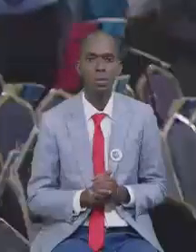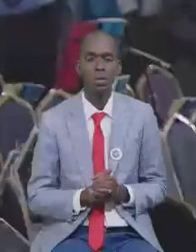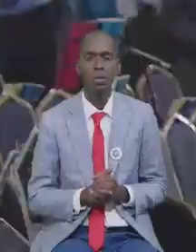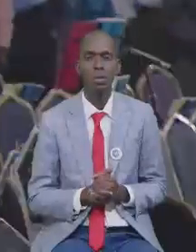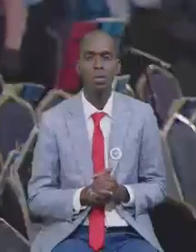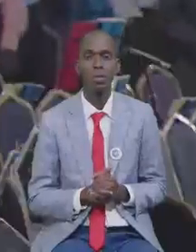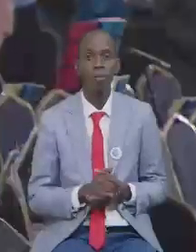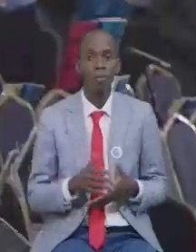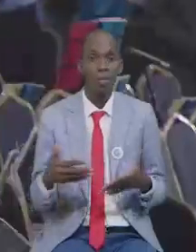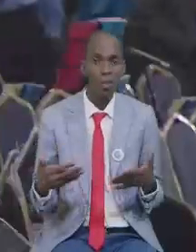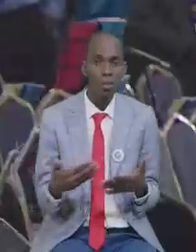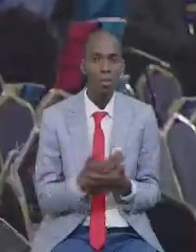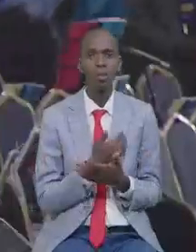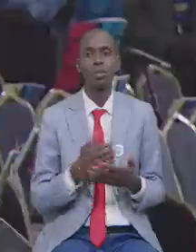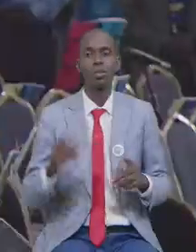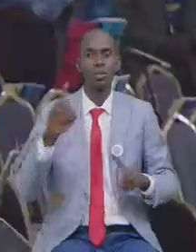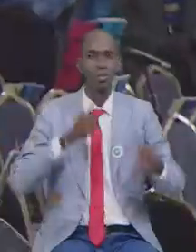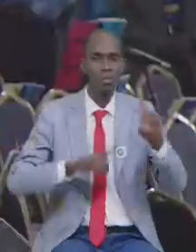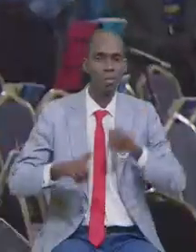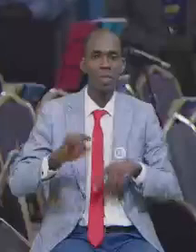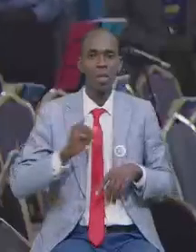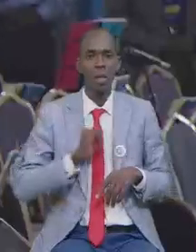New song, I will arise and go.